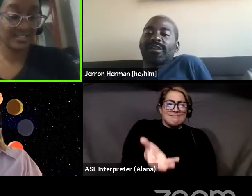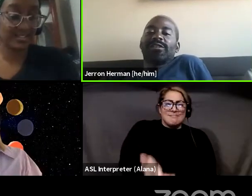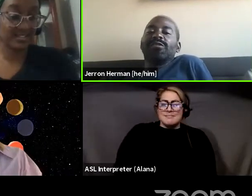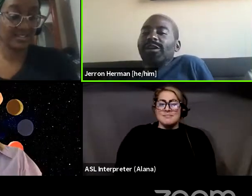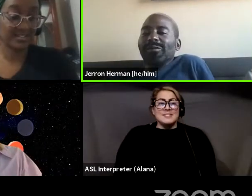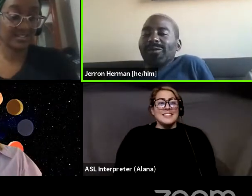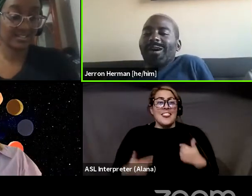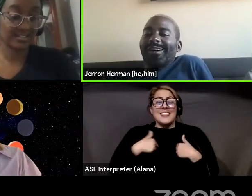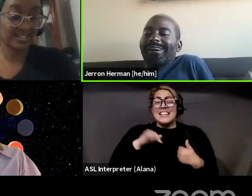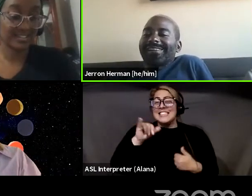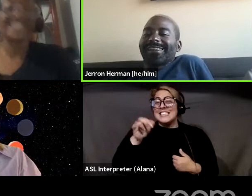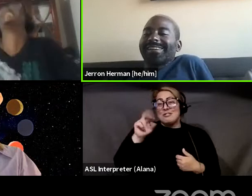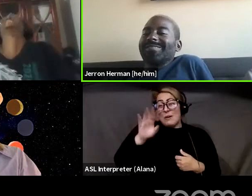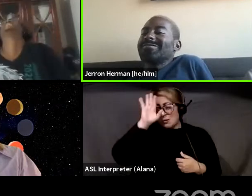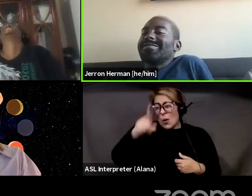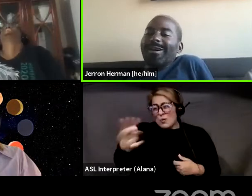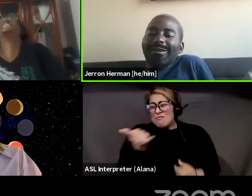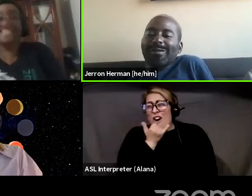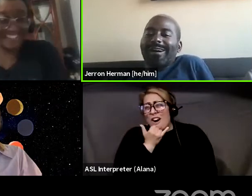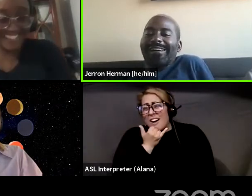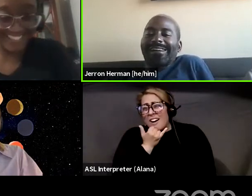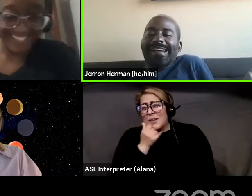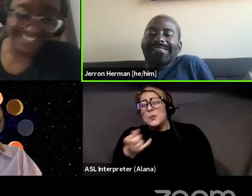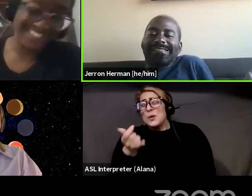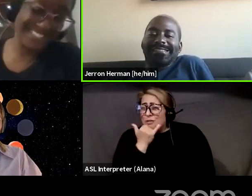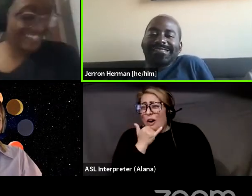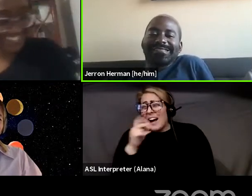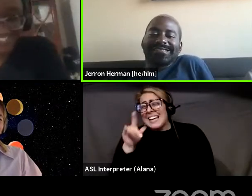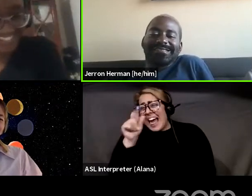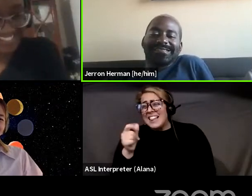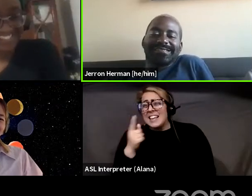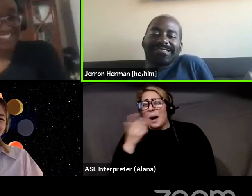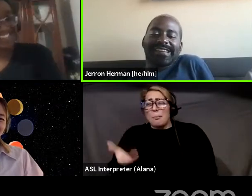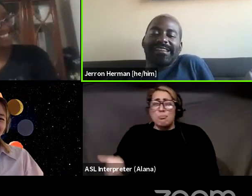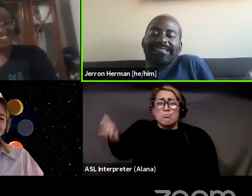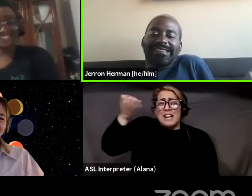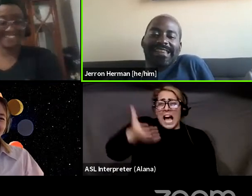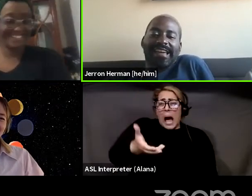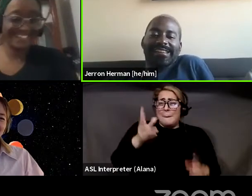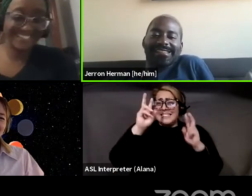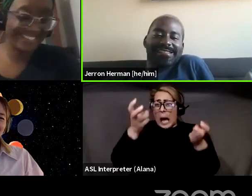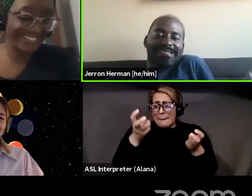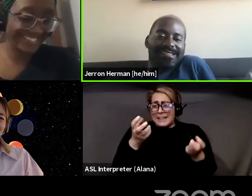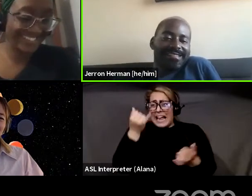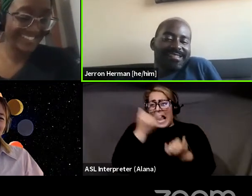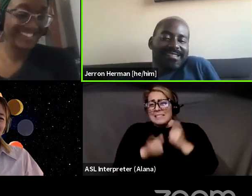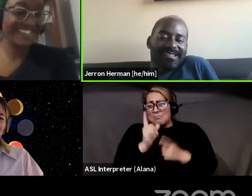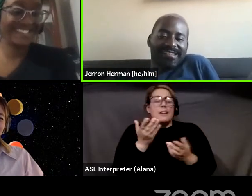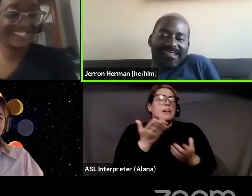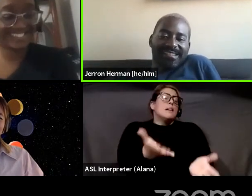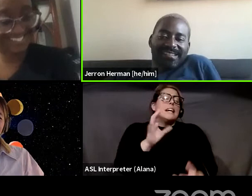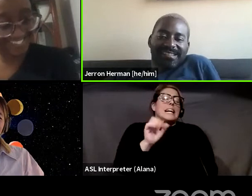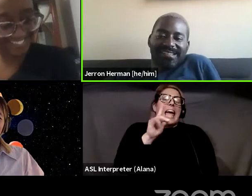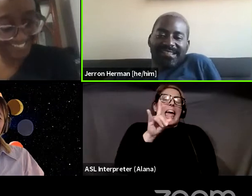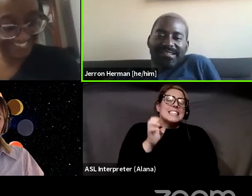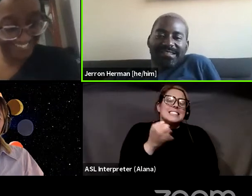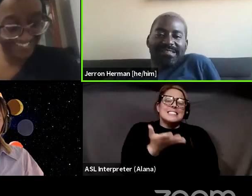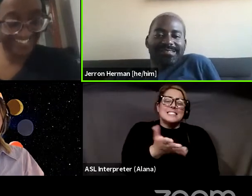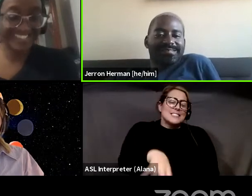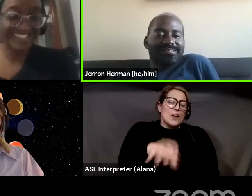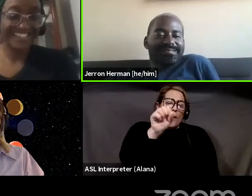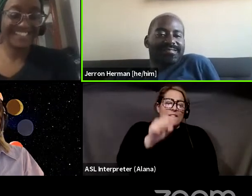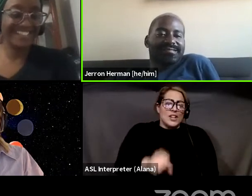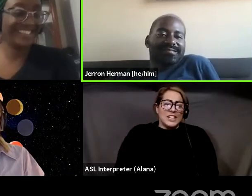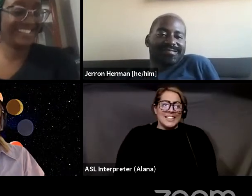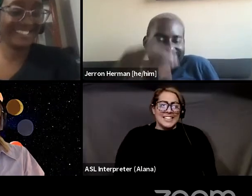This is Jerron. You know you wrong. You know you wrong, Kayla. Get on this, Candace.